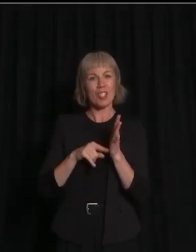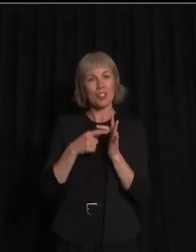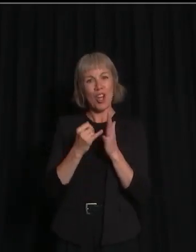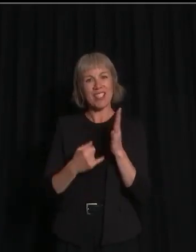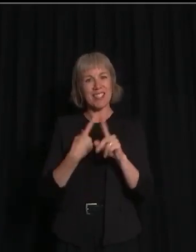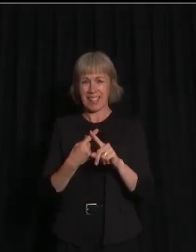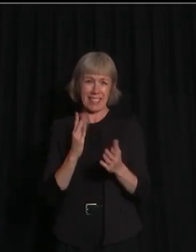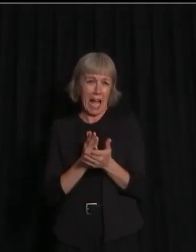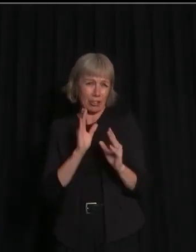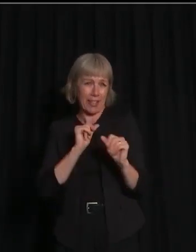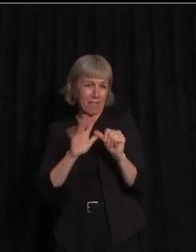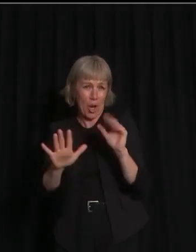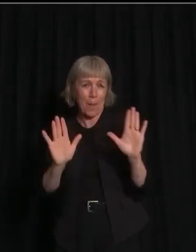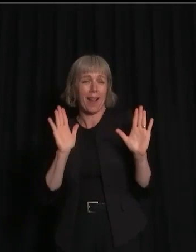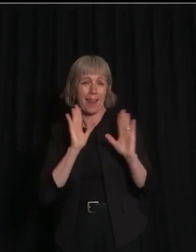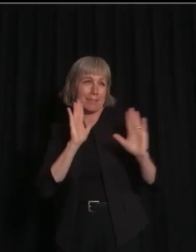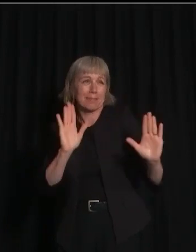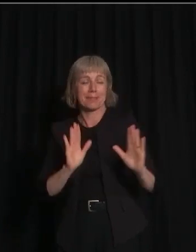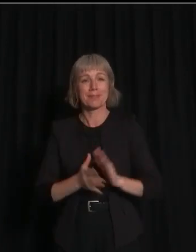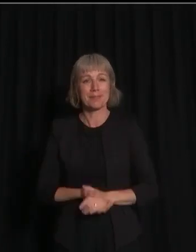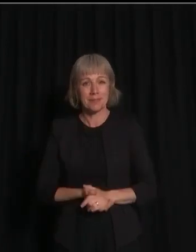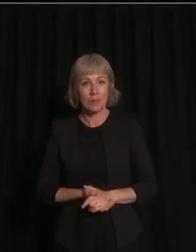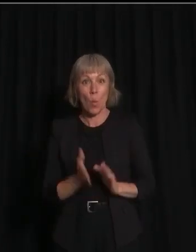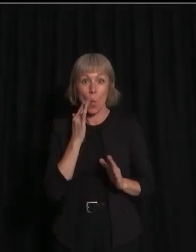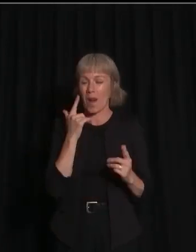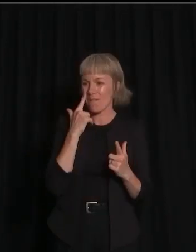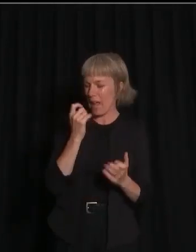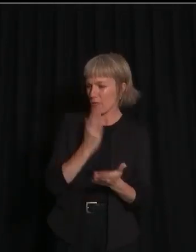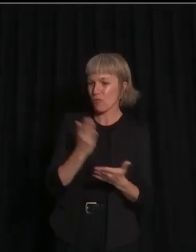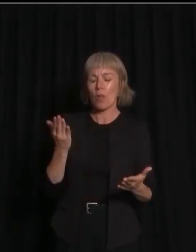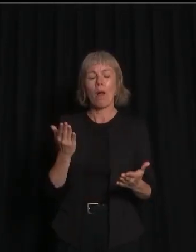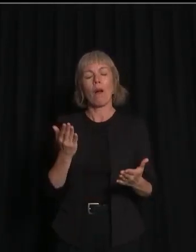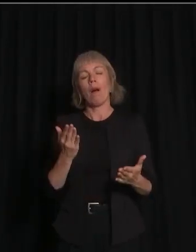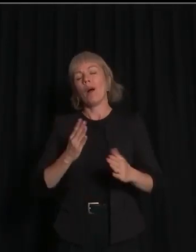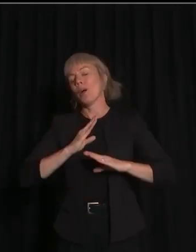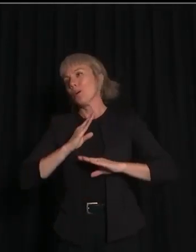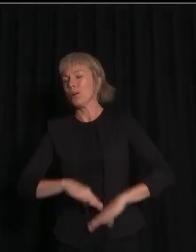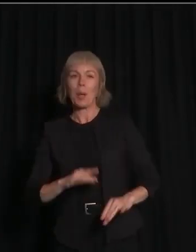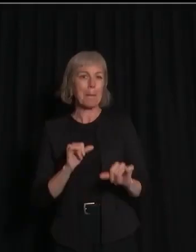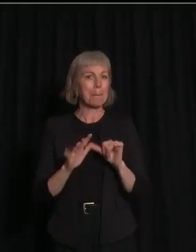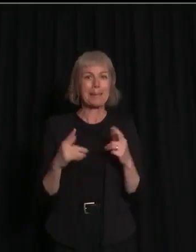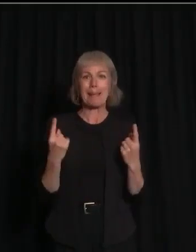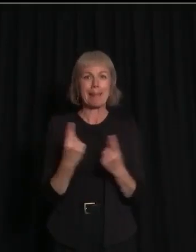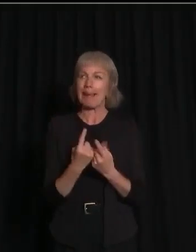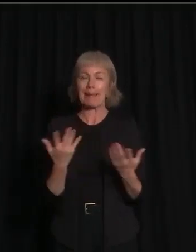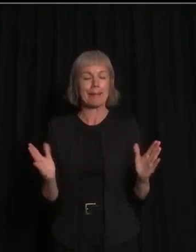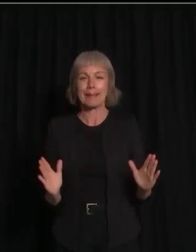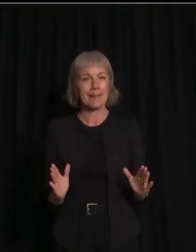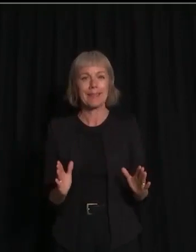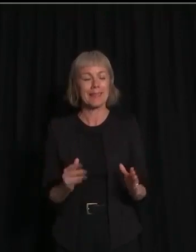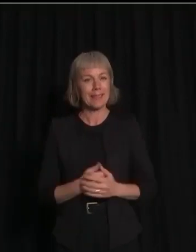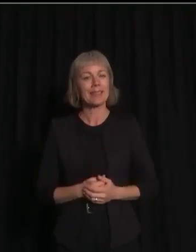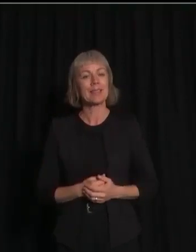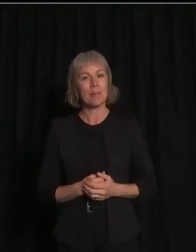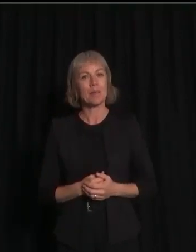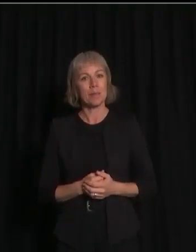phenomenal. And finding out the truth about me being intersex was the best thing that has ever happened to me. It